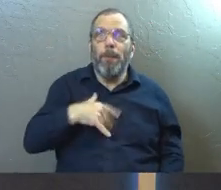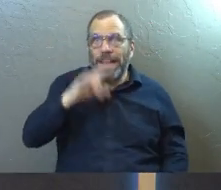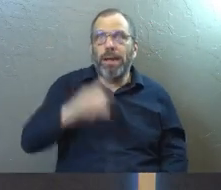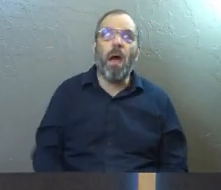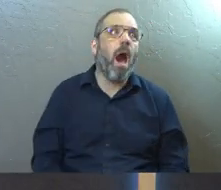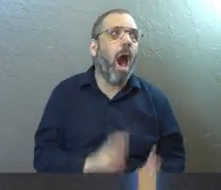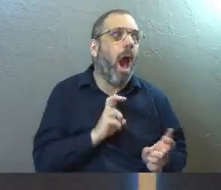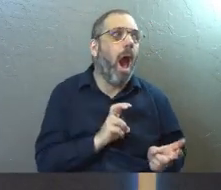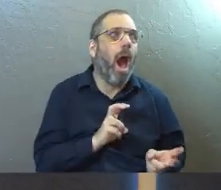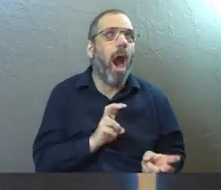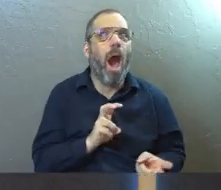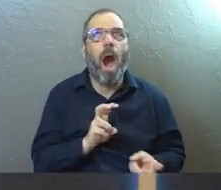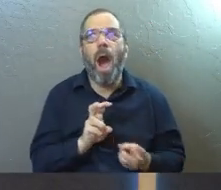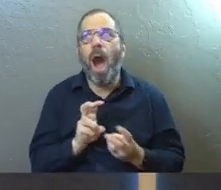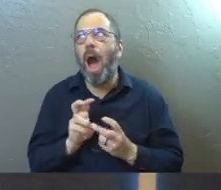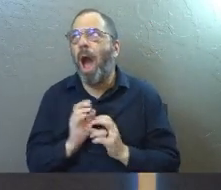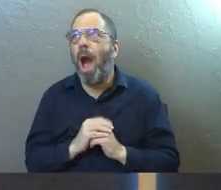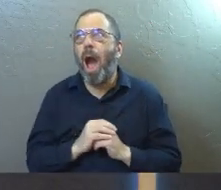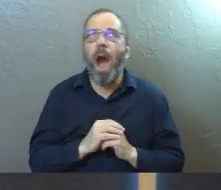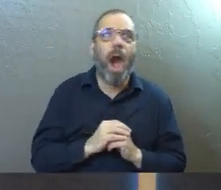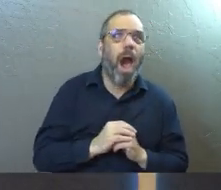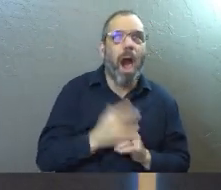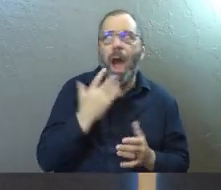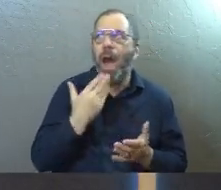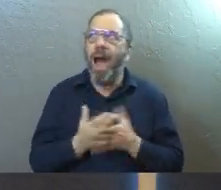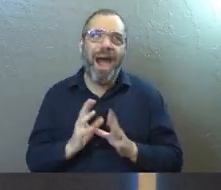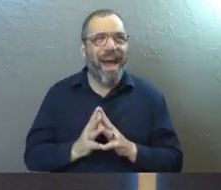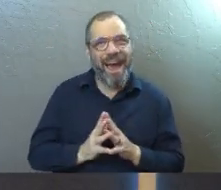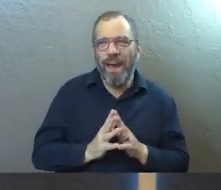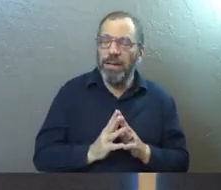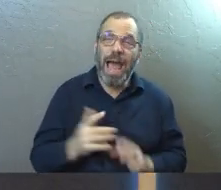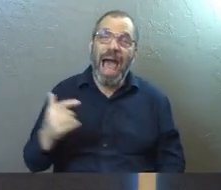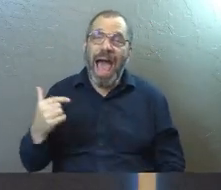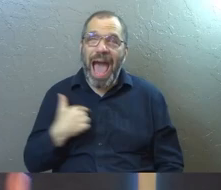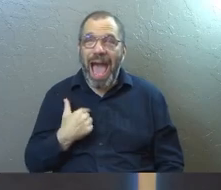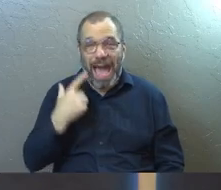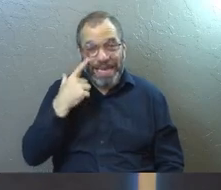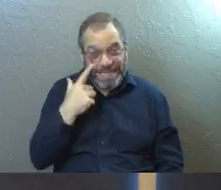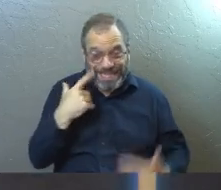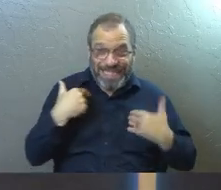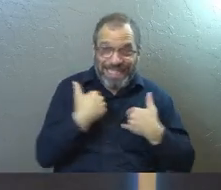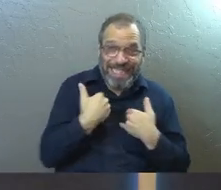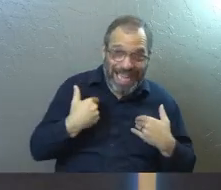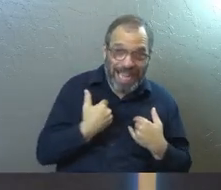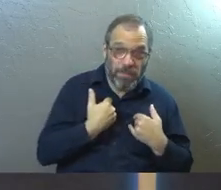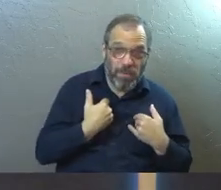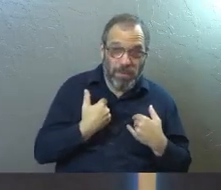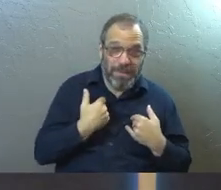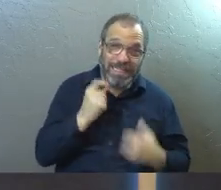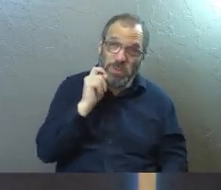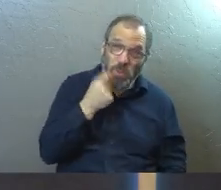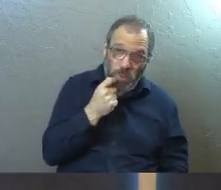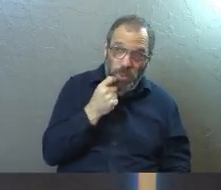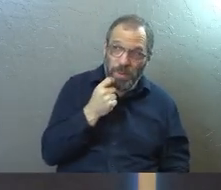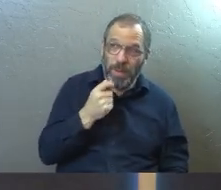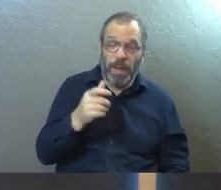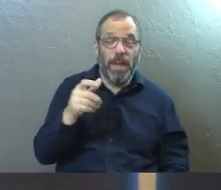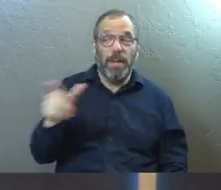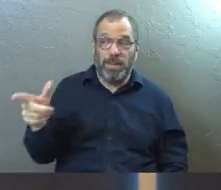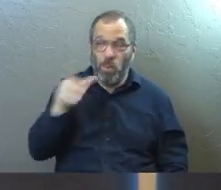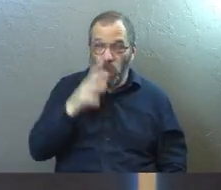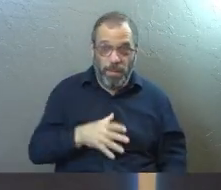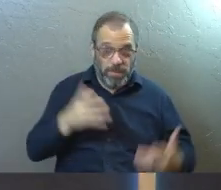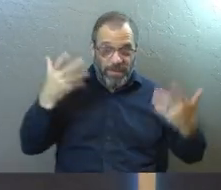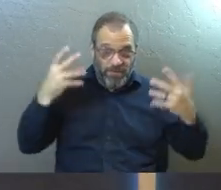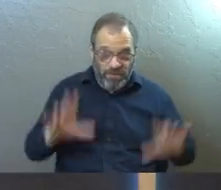kids were in awe. All that to say, they were like, this is such a cool thing. I get to see the animals. That's cool. She was done.